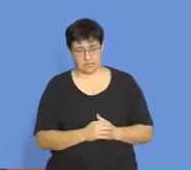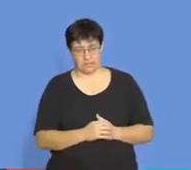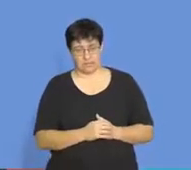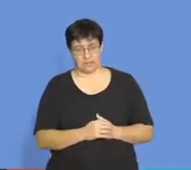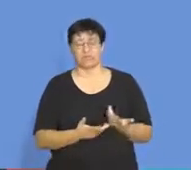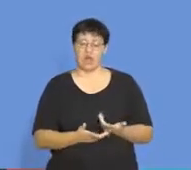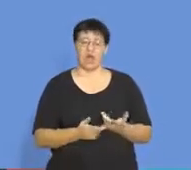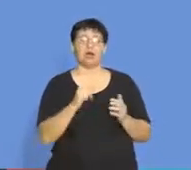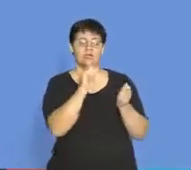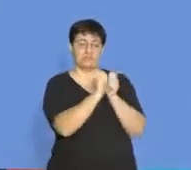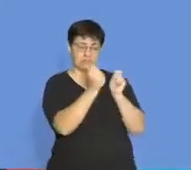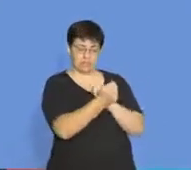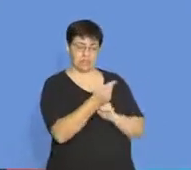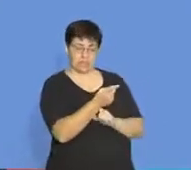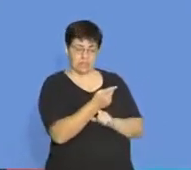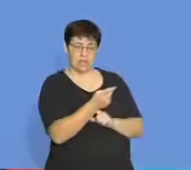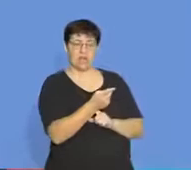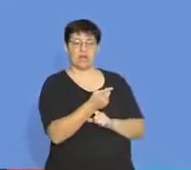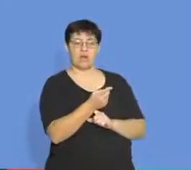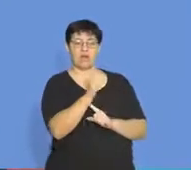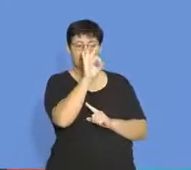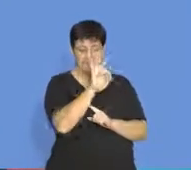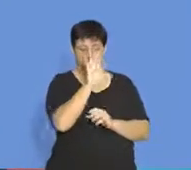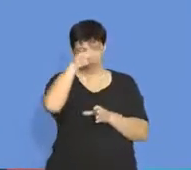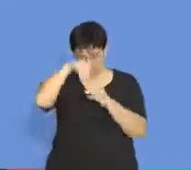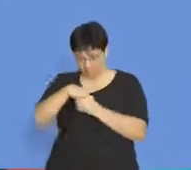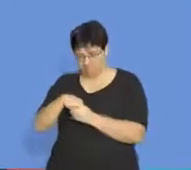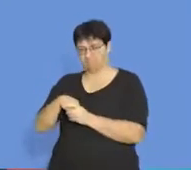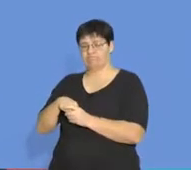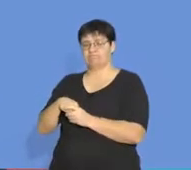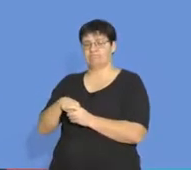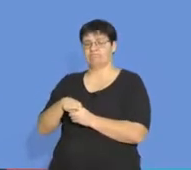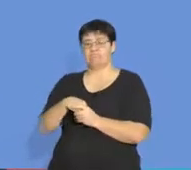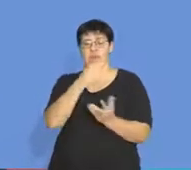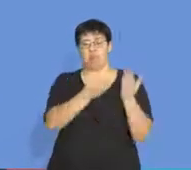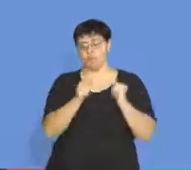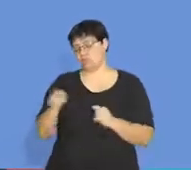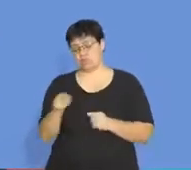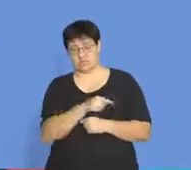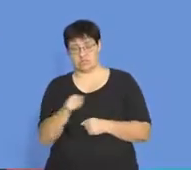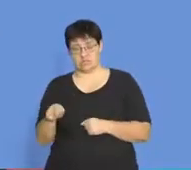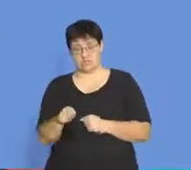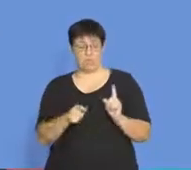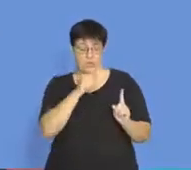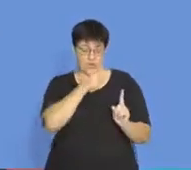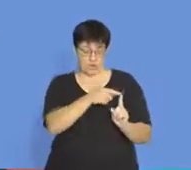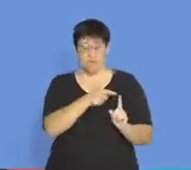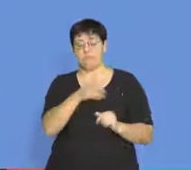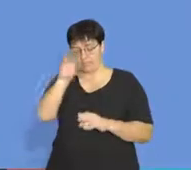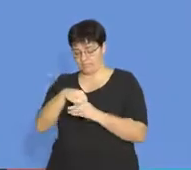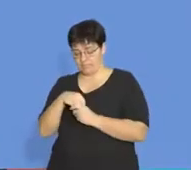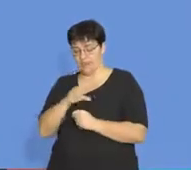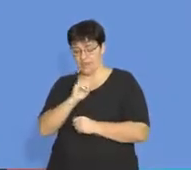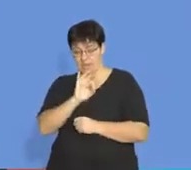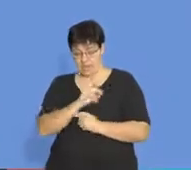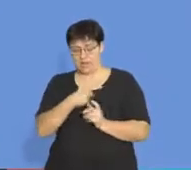So you'll say substitute equation 3 into whatever equation that you did not use, and then you substitute